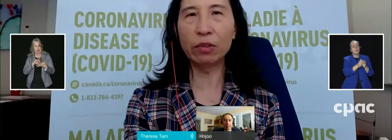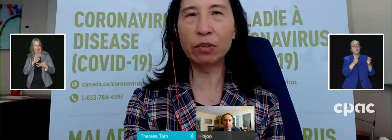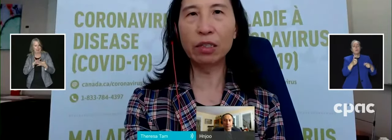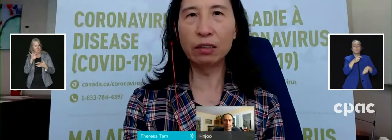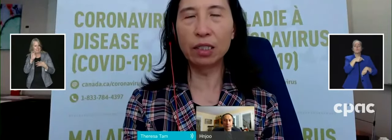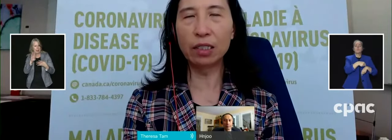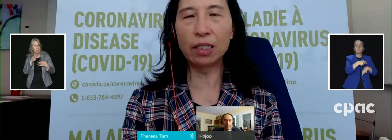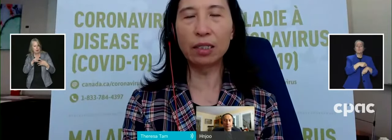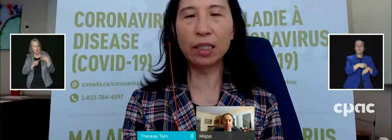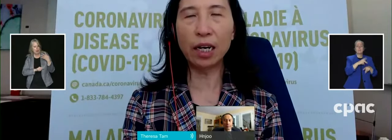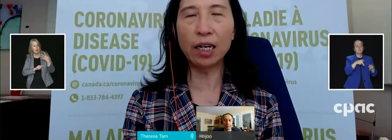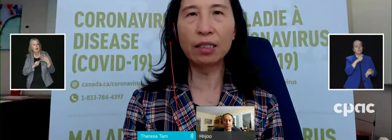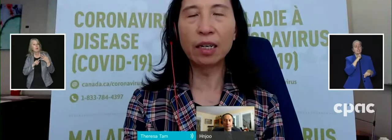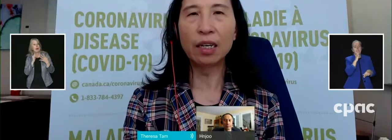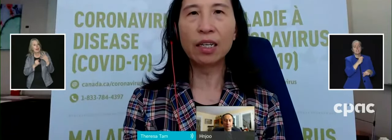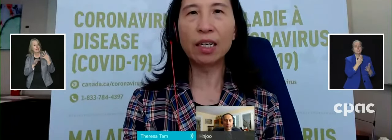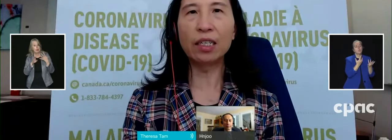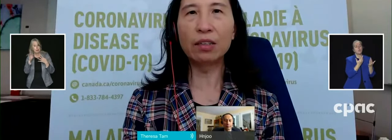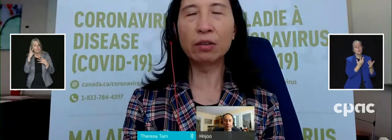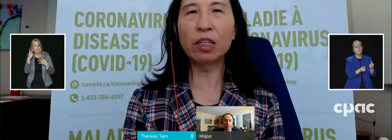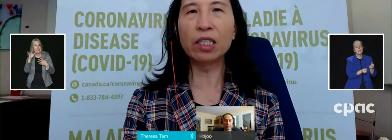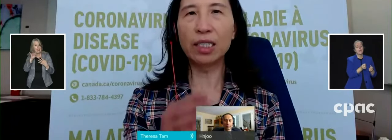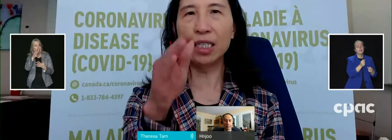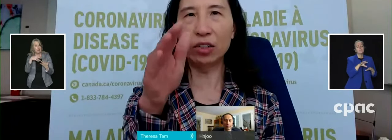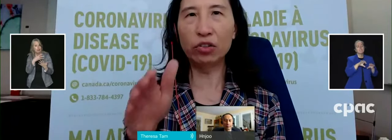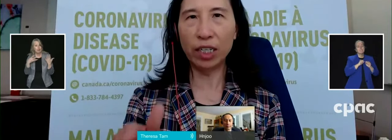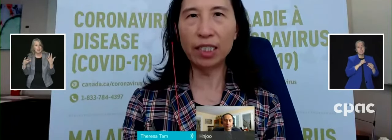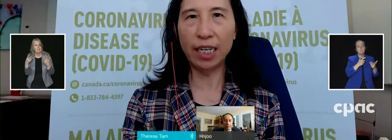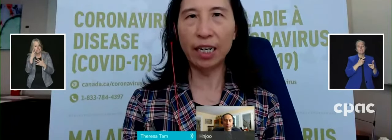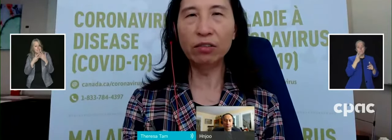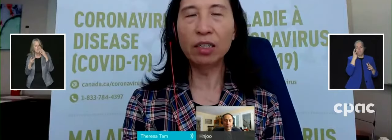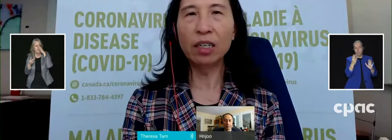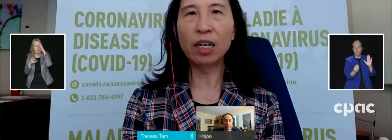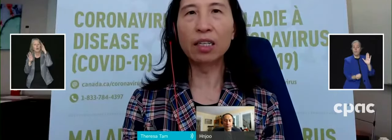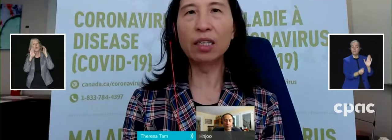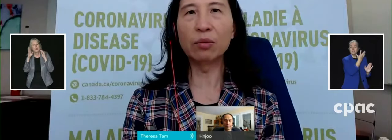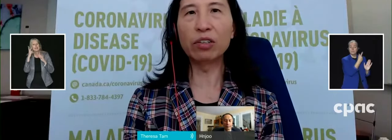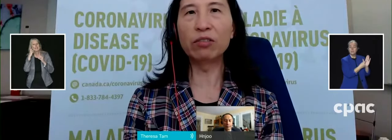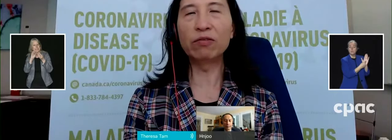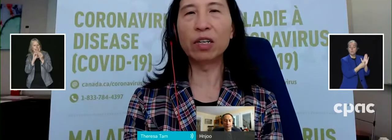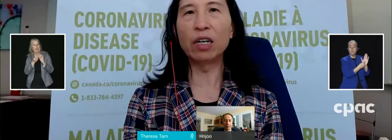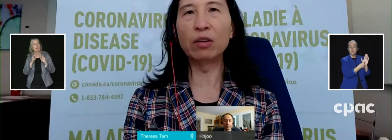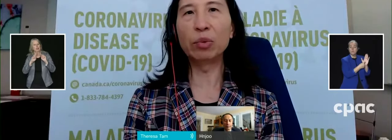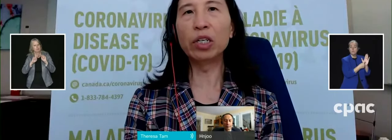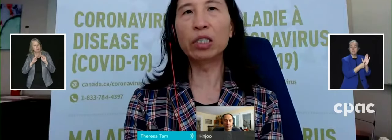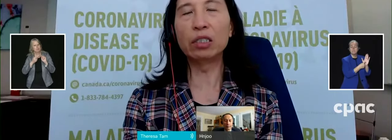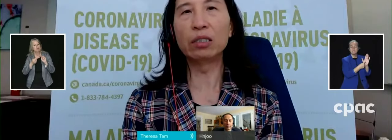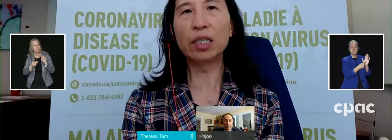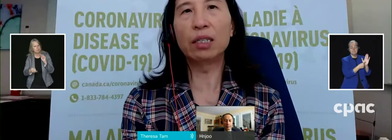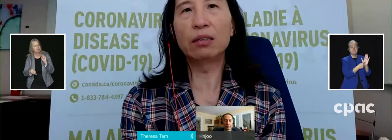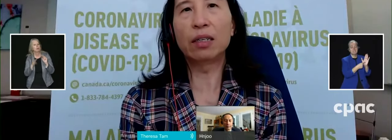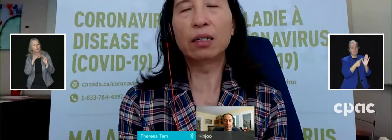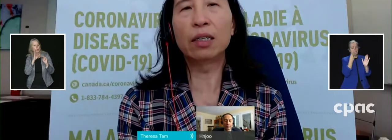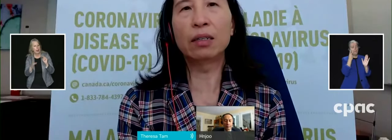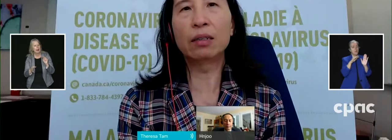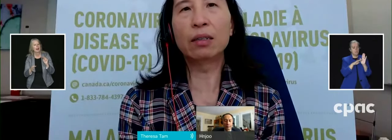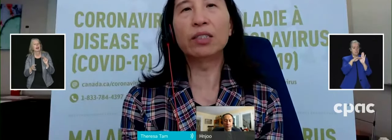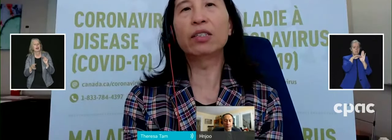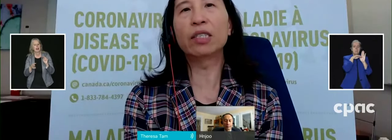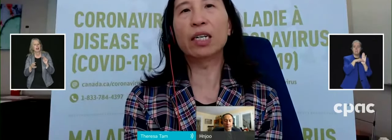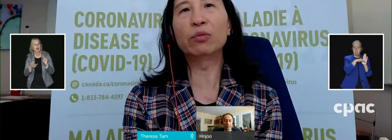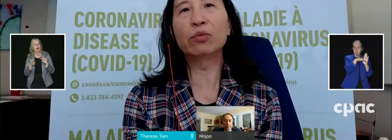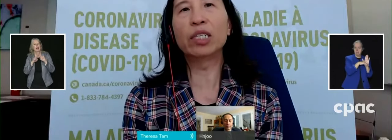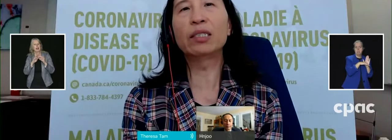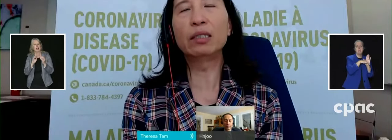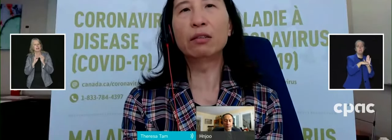graph included in the slides that you're going to see a trend down, and the number of persons in the linked